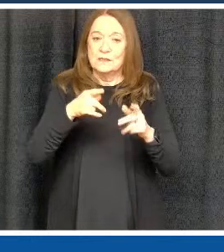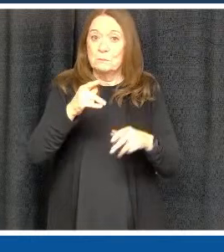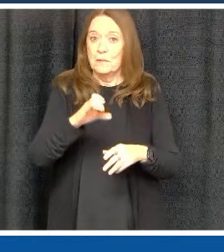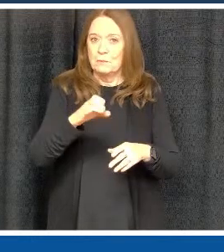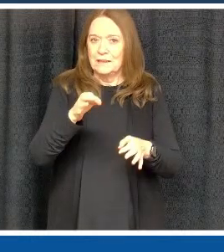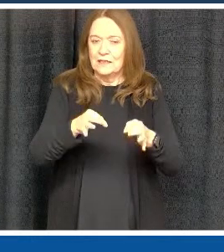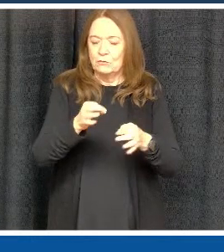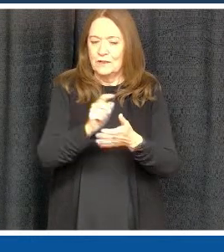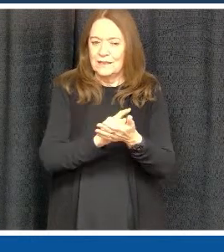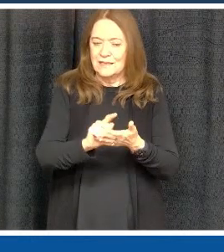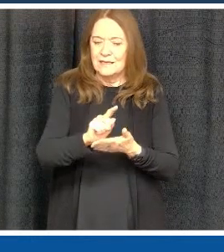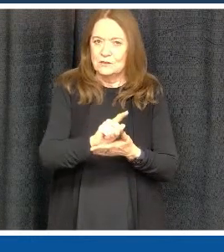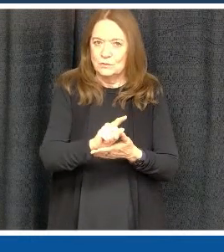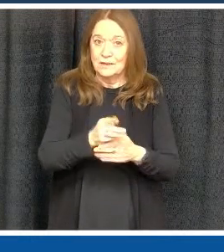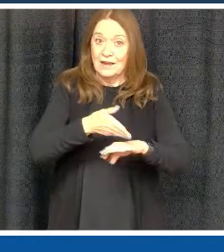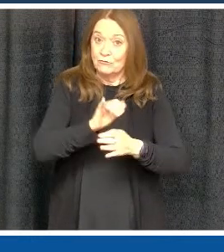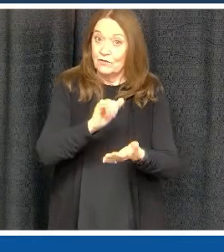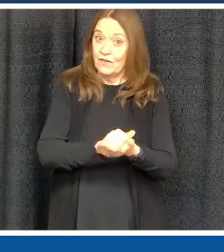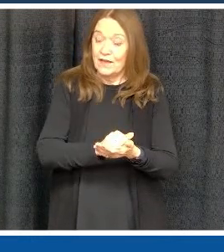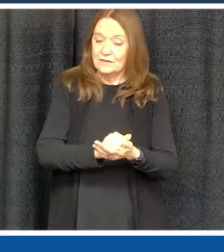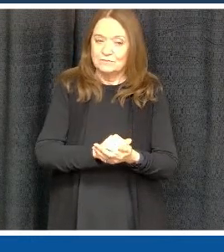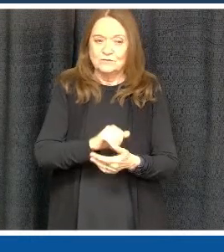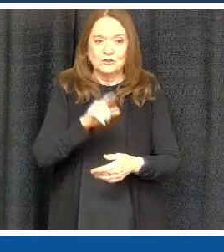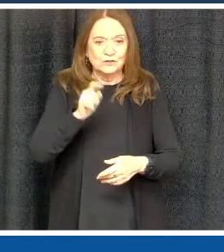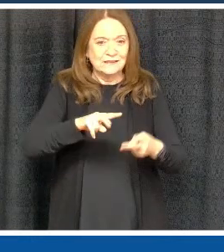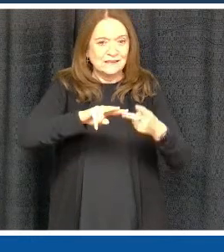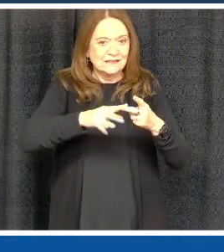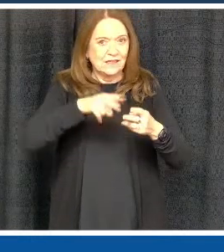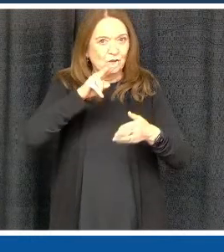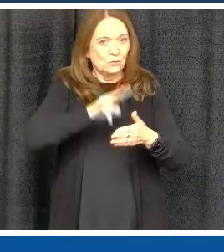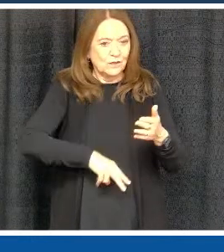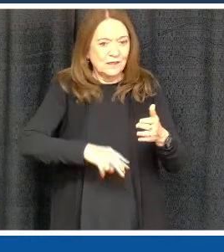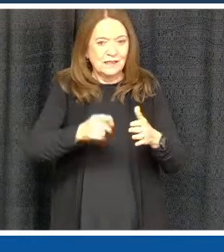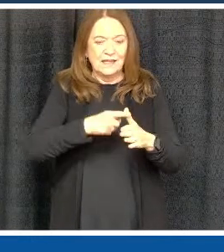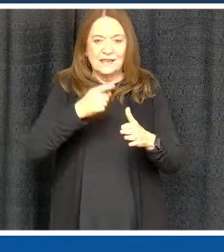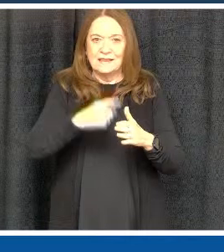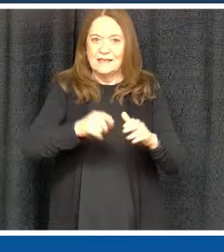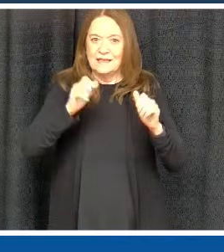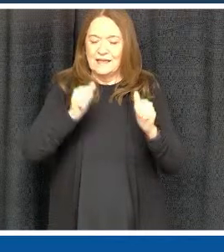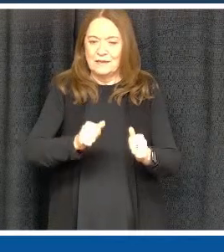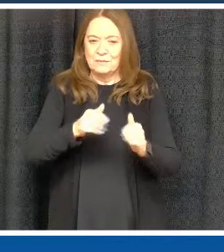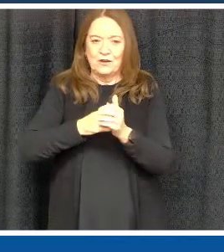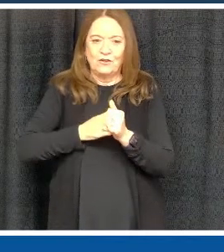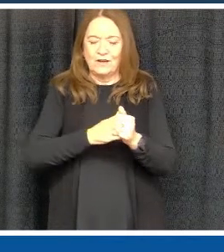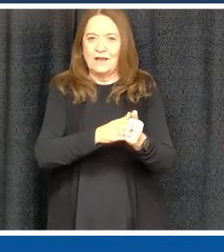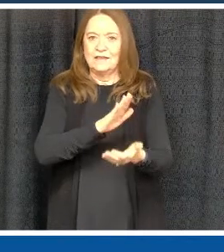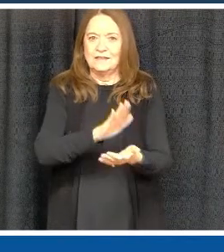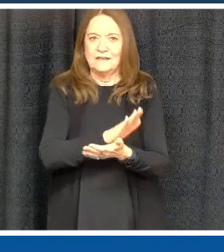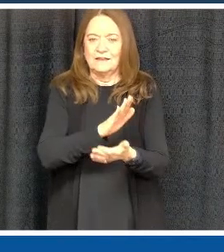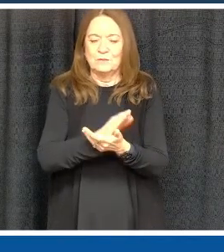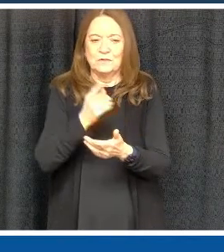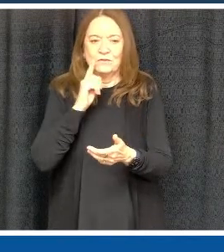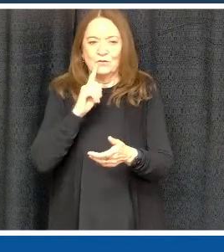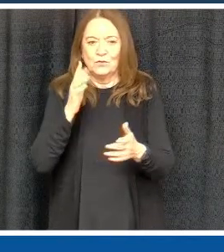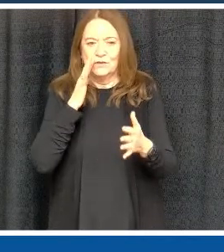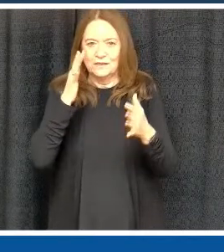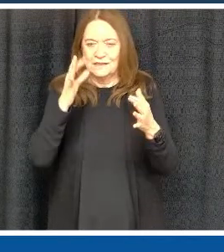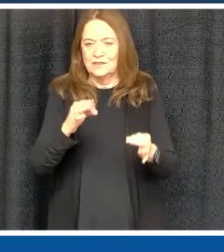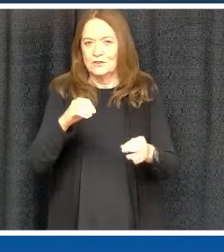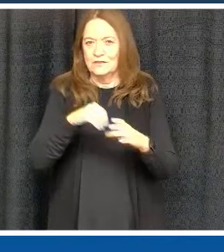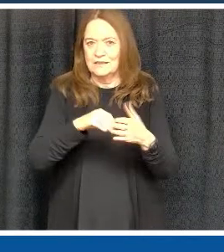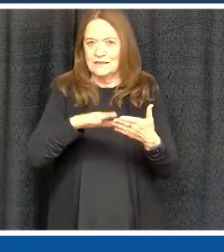week. After that, it just needs a second reading, and once it goes into effect, it can be our guiding document for land use decisions in the city.